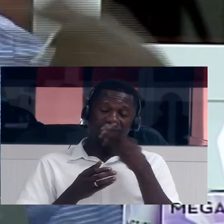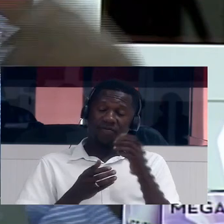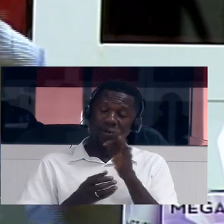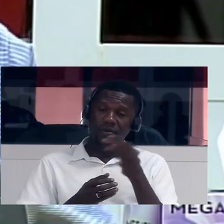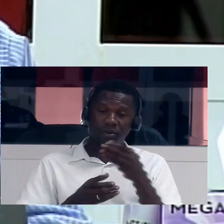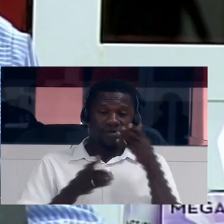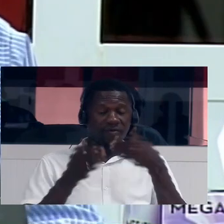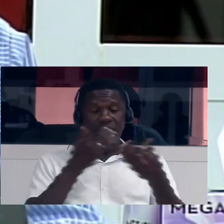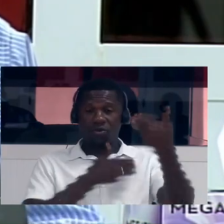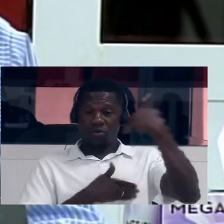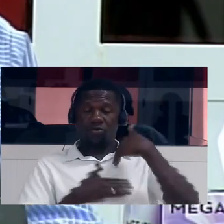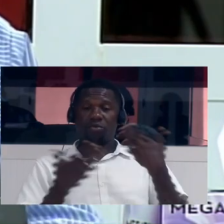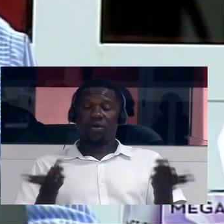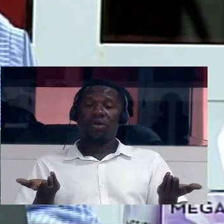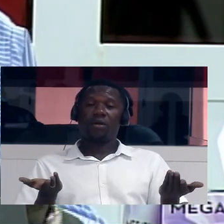you know, come on me.